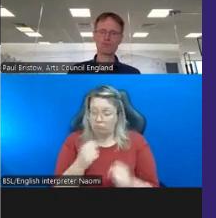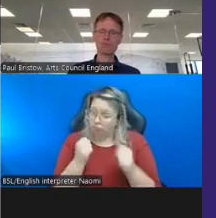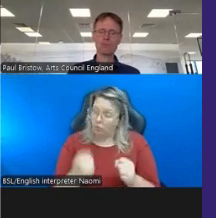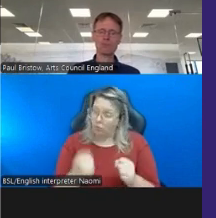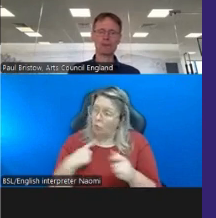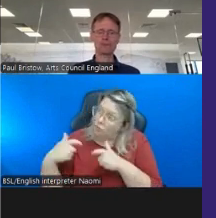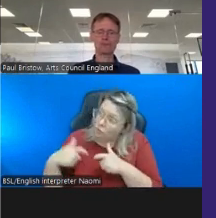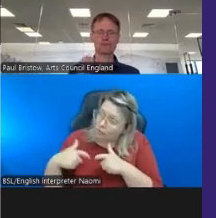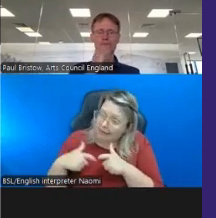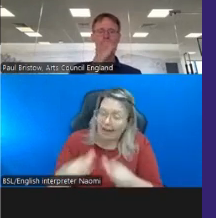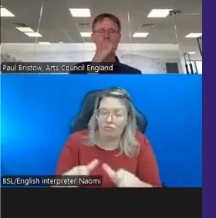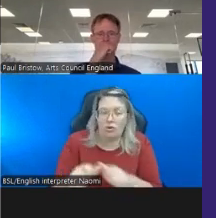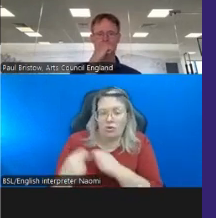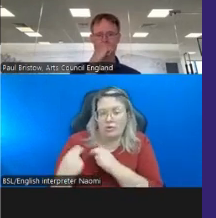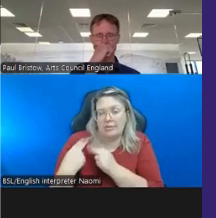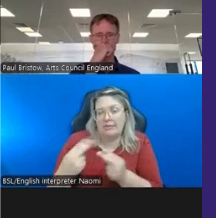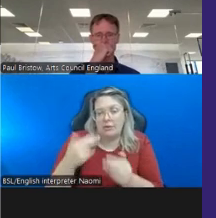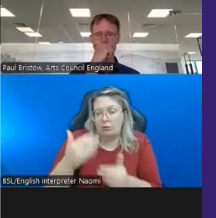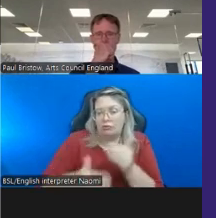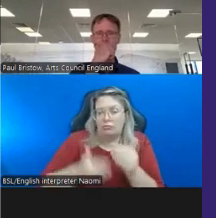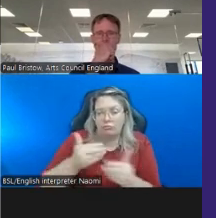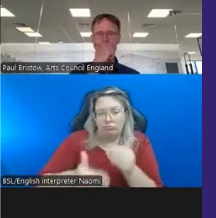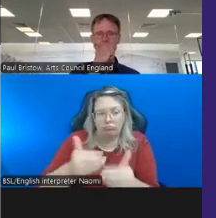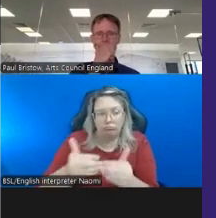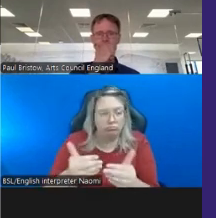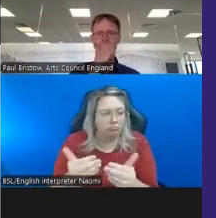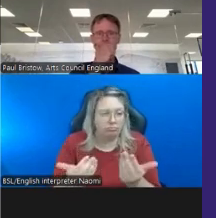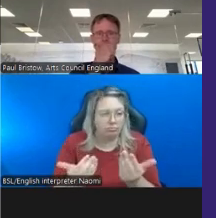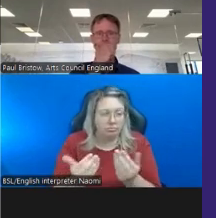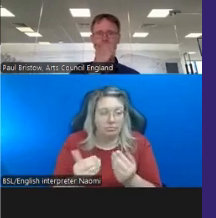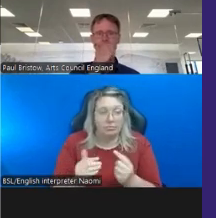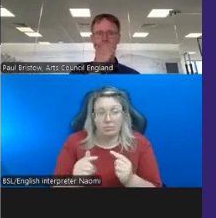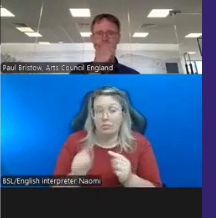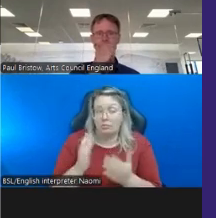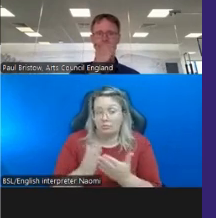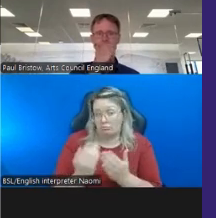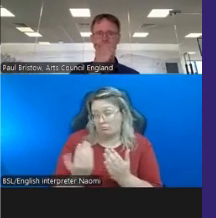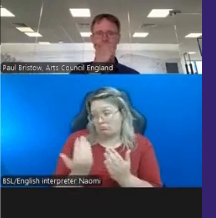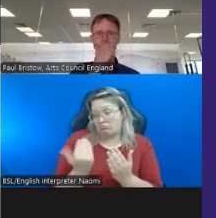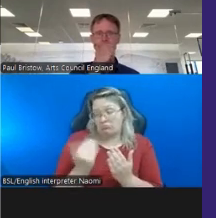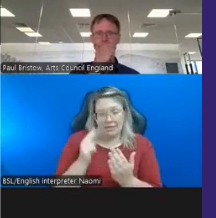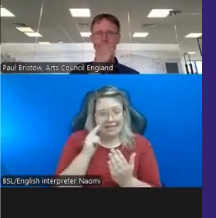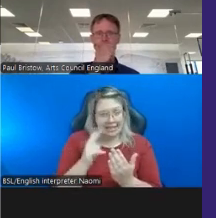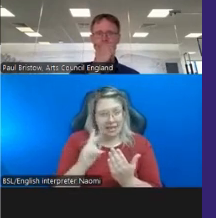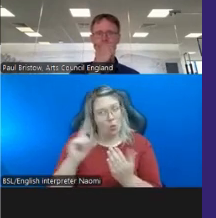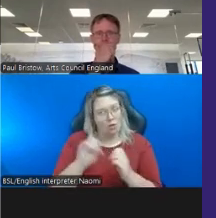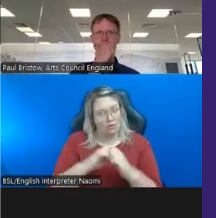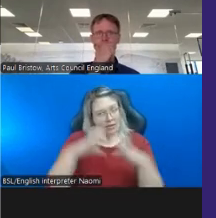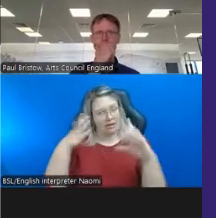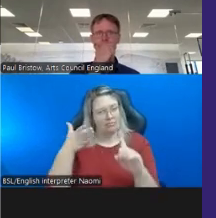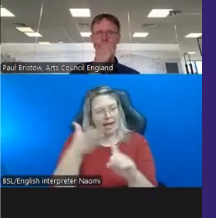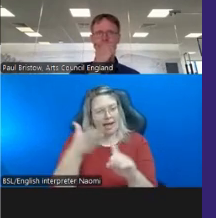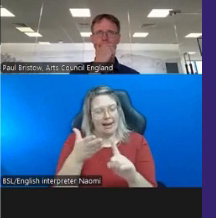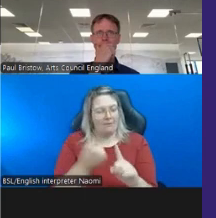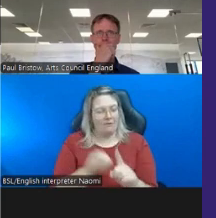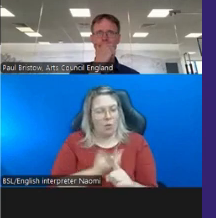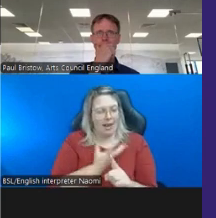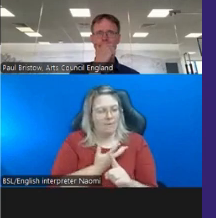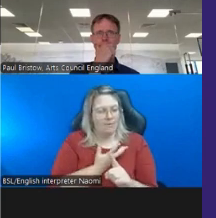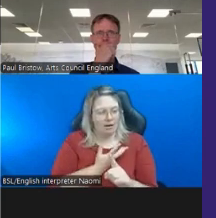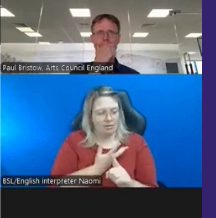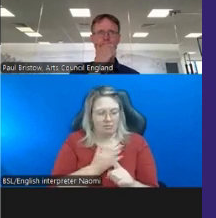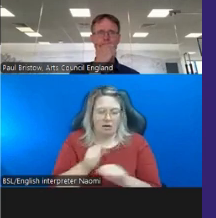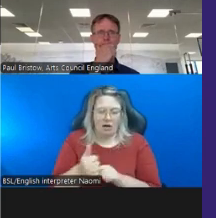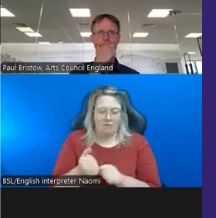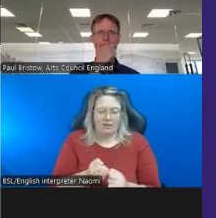devolution in some way, shape or form. And we got the first real indication of what the direction of travel Labour wanted to go in